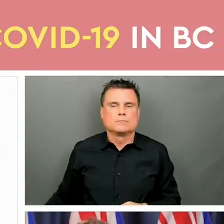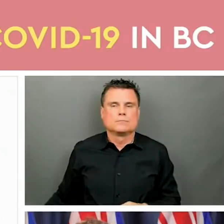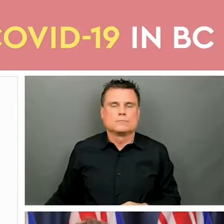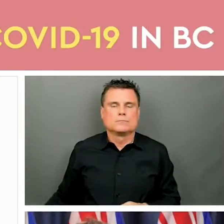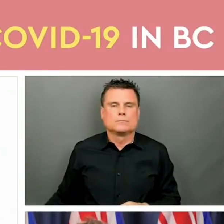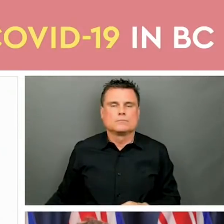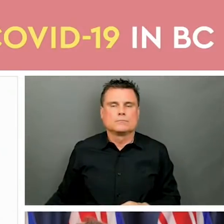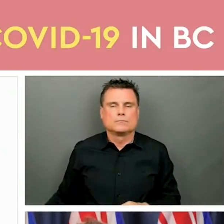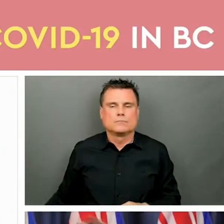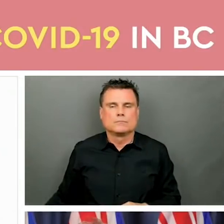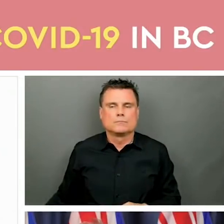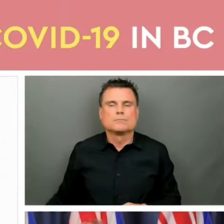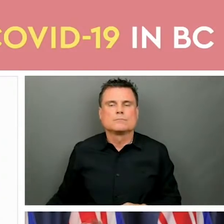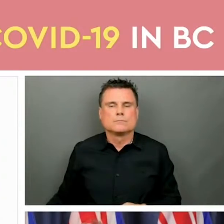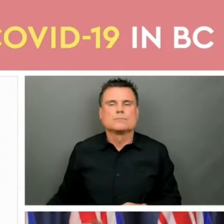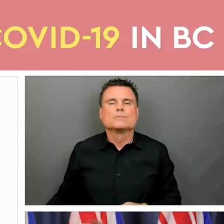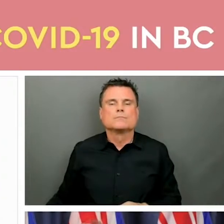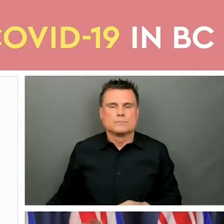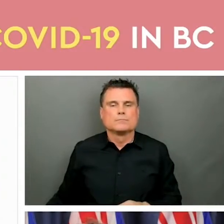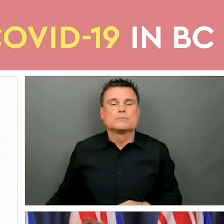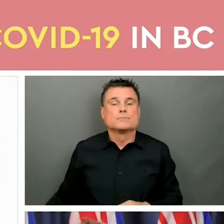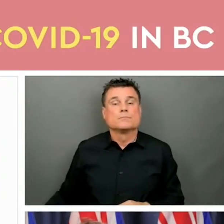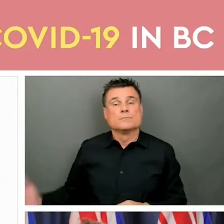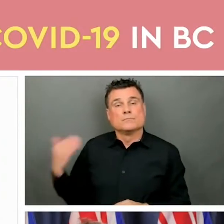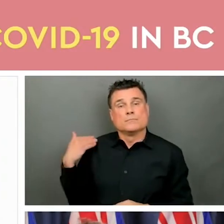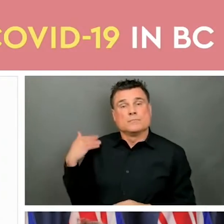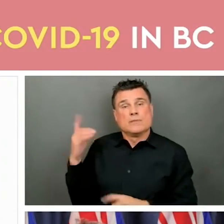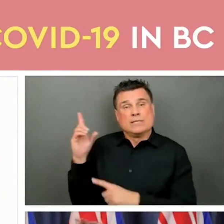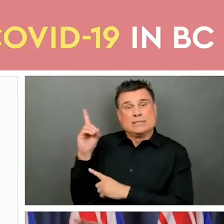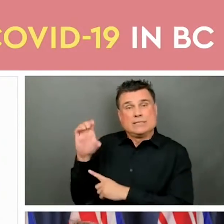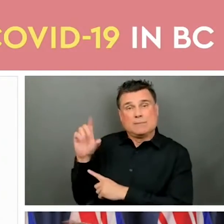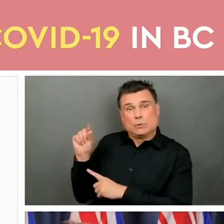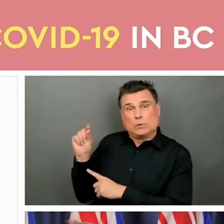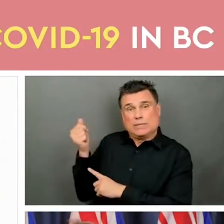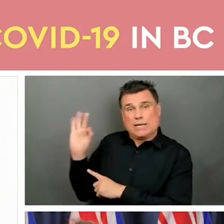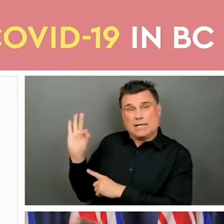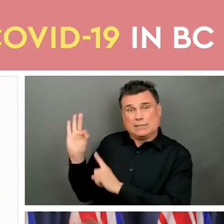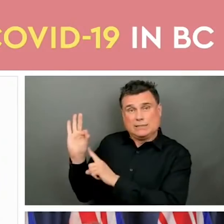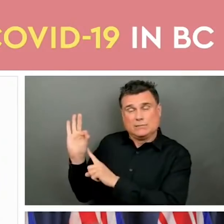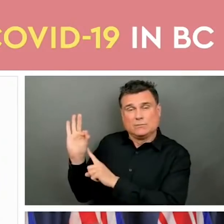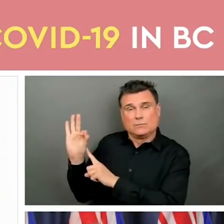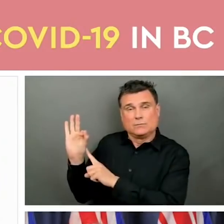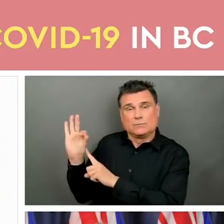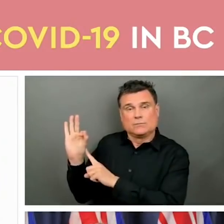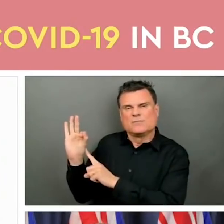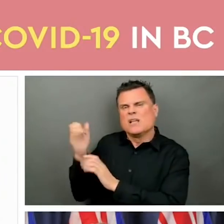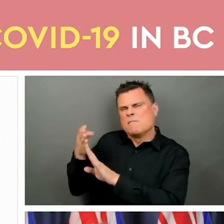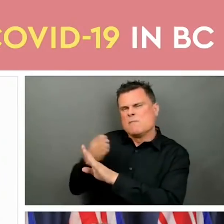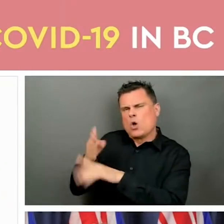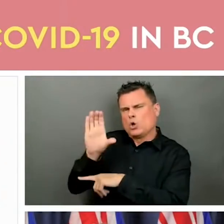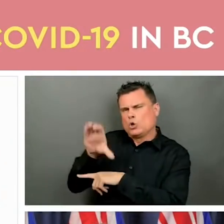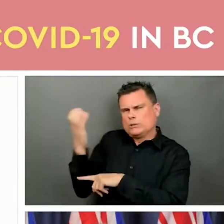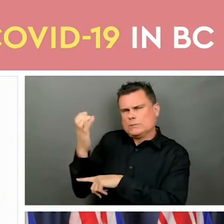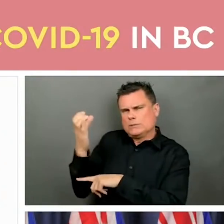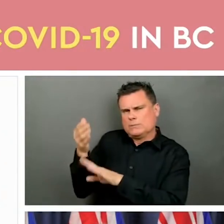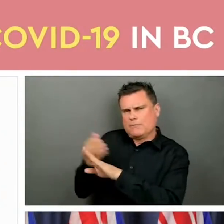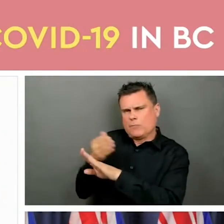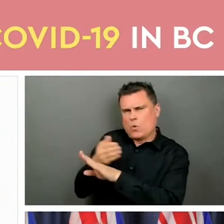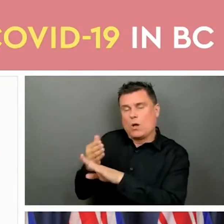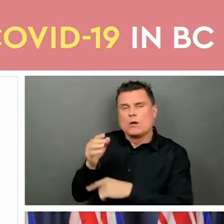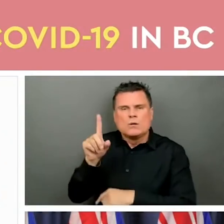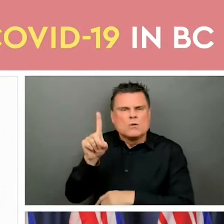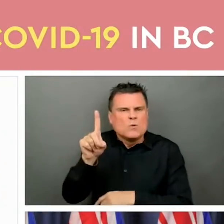of 2019, which does seem like a long time ago, it was generally leading into Christmas that year at